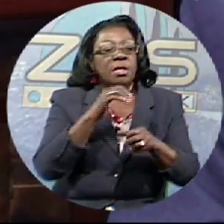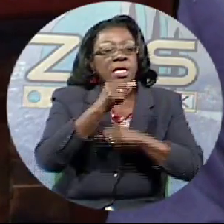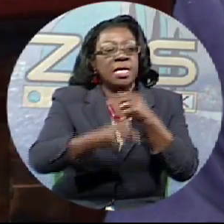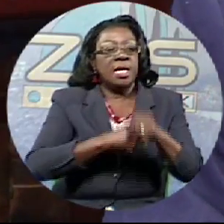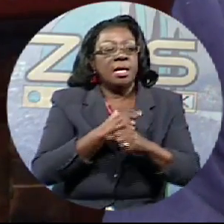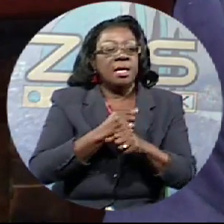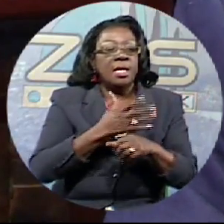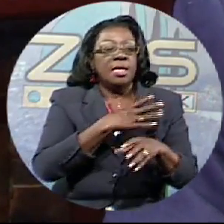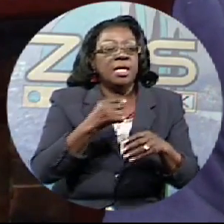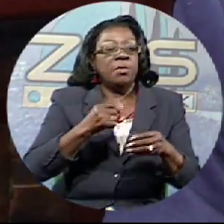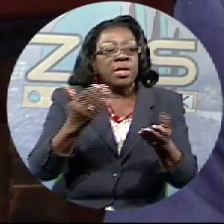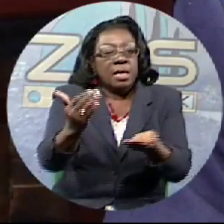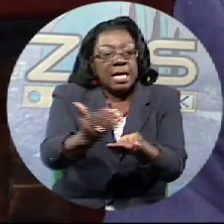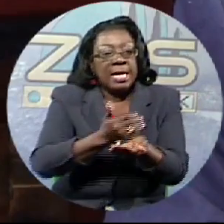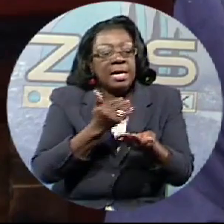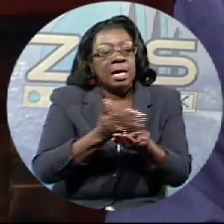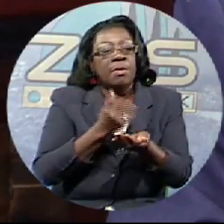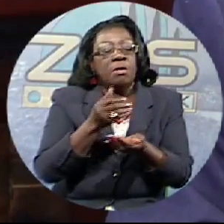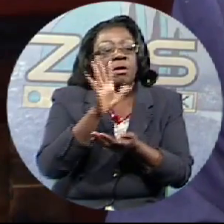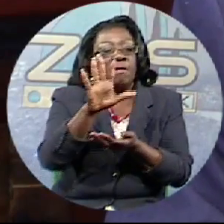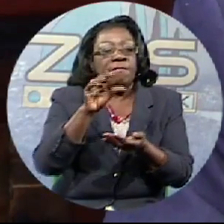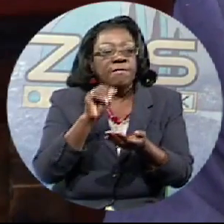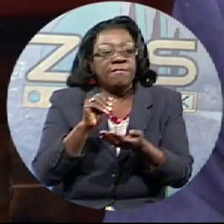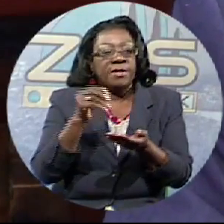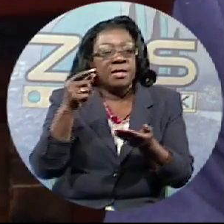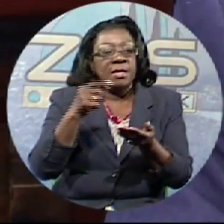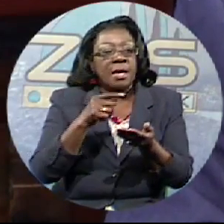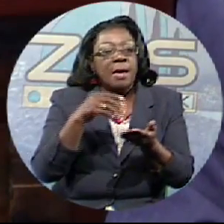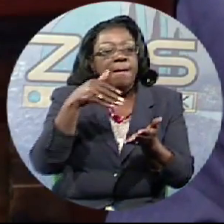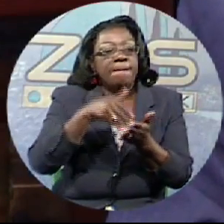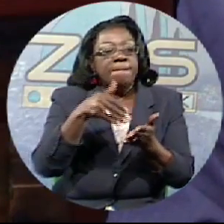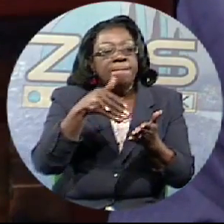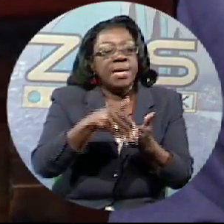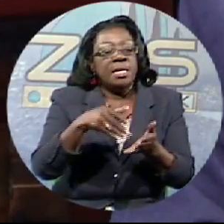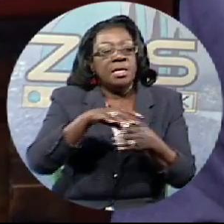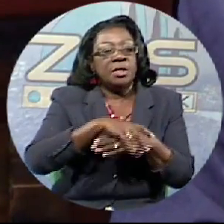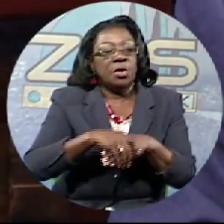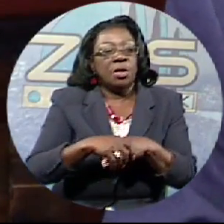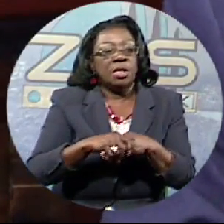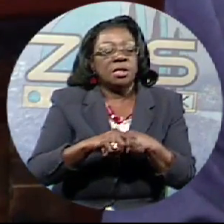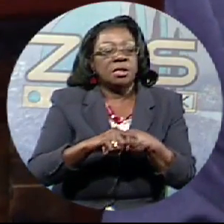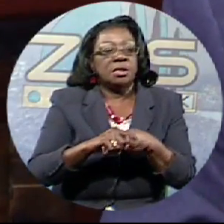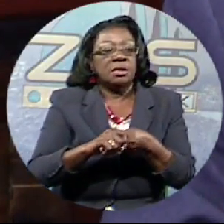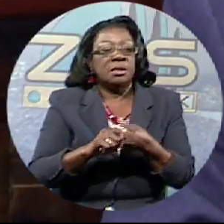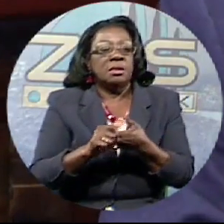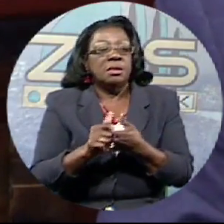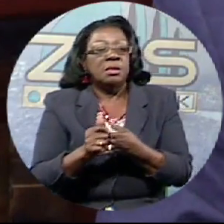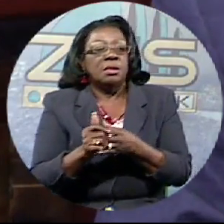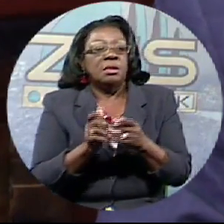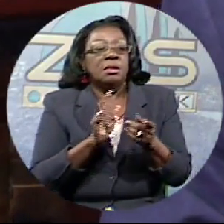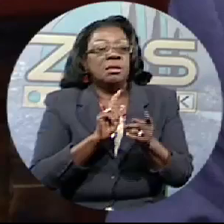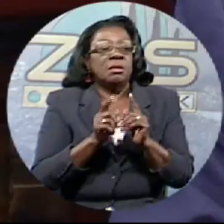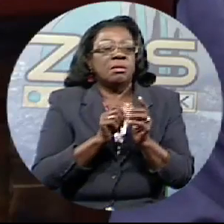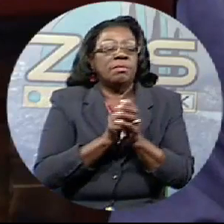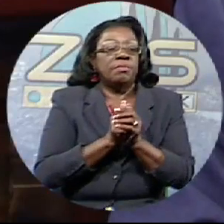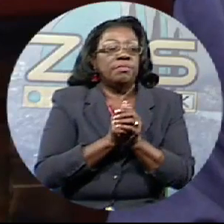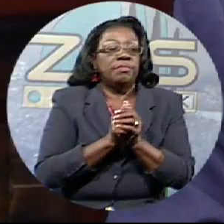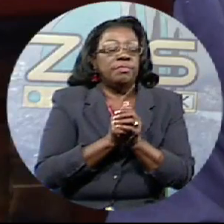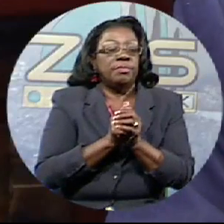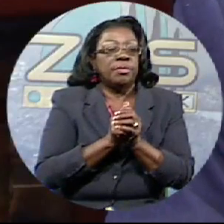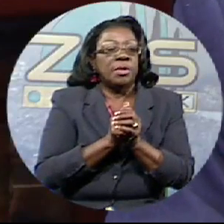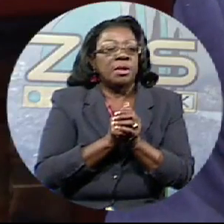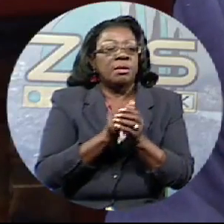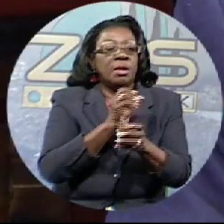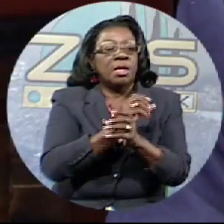average about $15 million per month collecting at the border. Not speaking about, you know, businesses who collect and then file. This is just